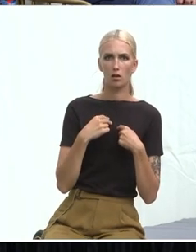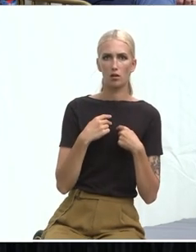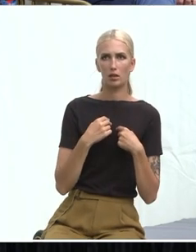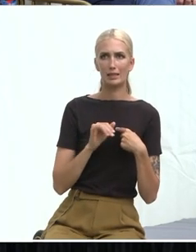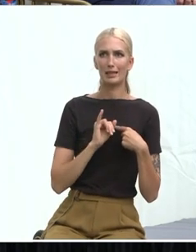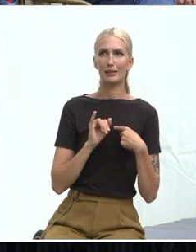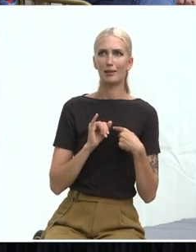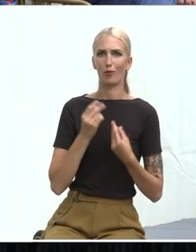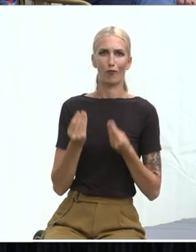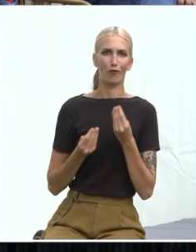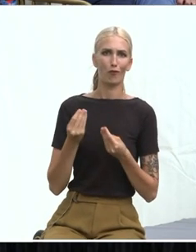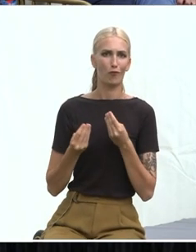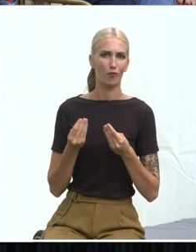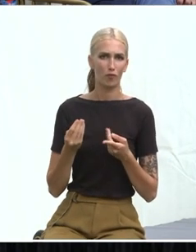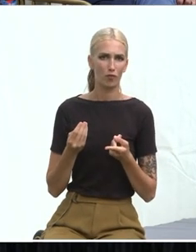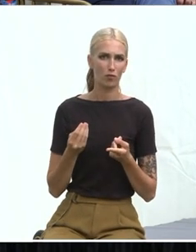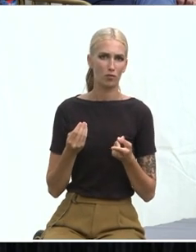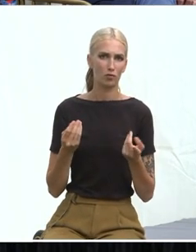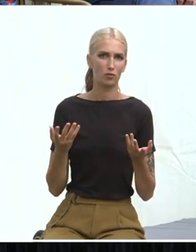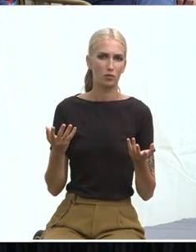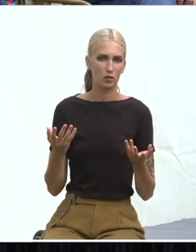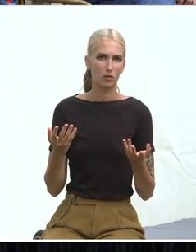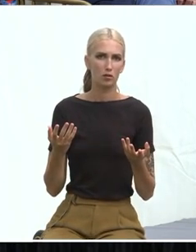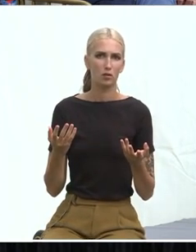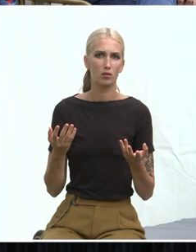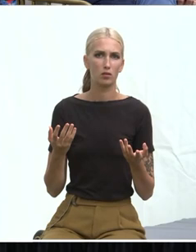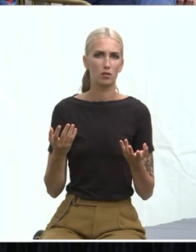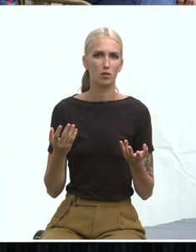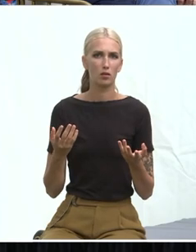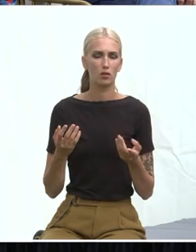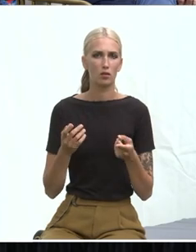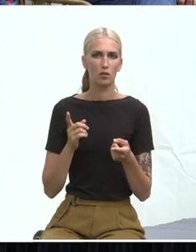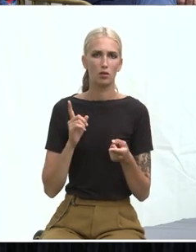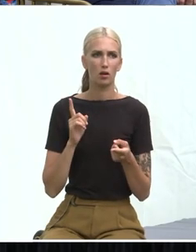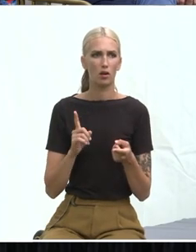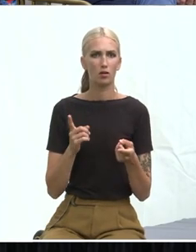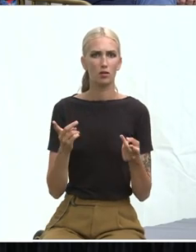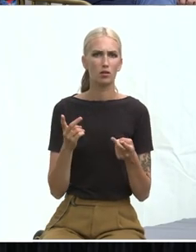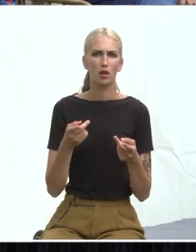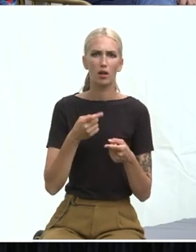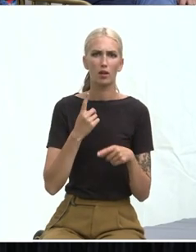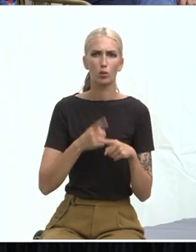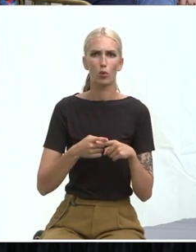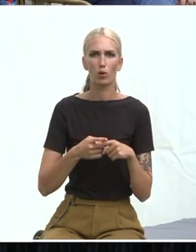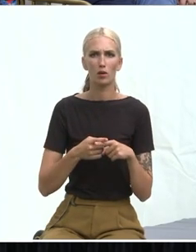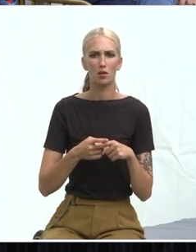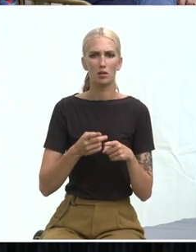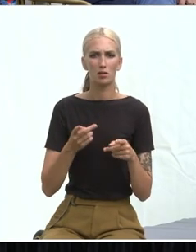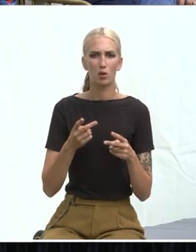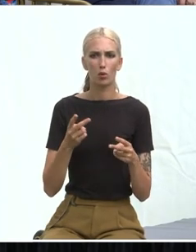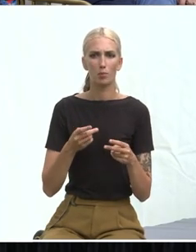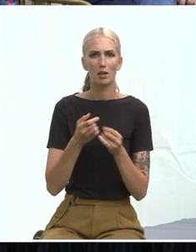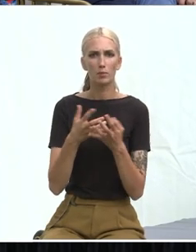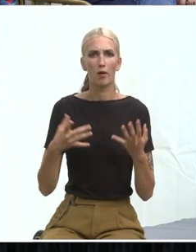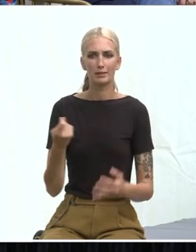because that's not all that men can be. They shouldn't be defined by being not being something, but by being themselves, because